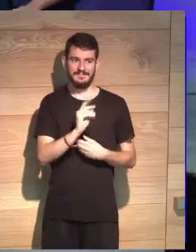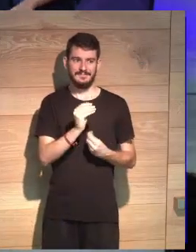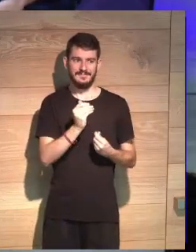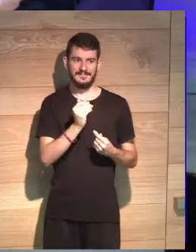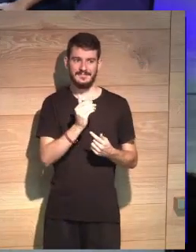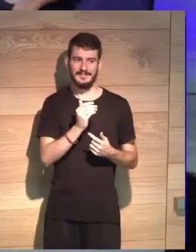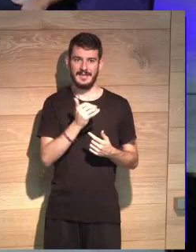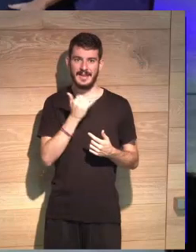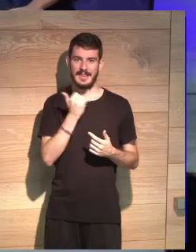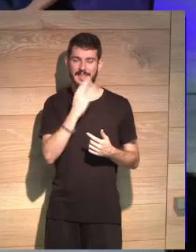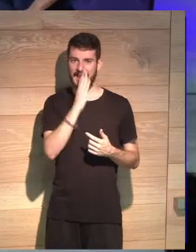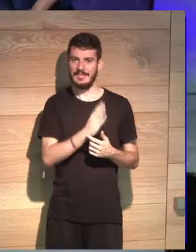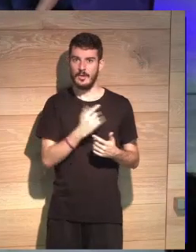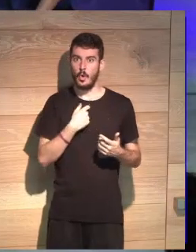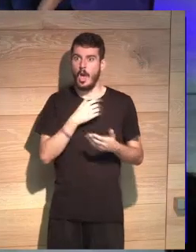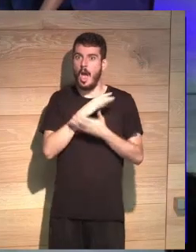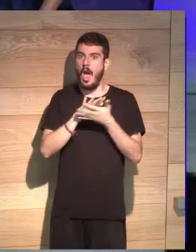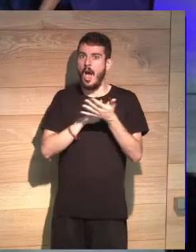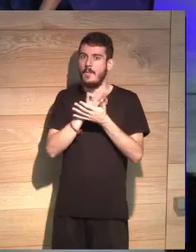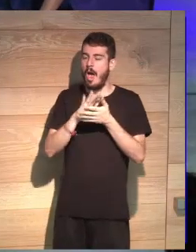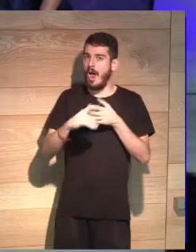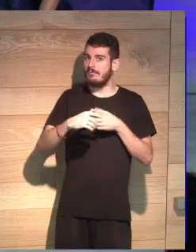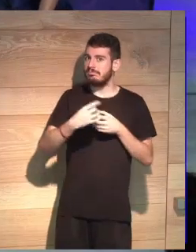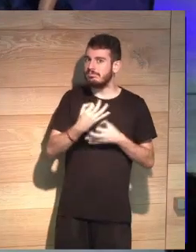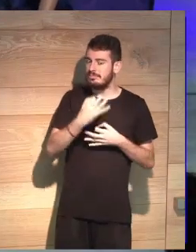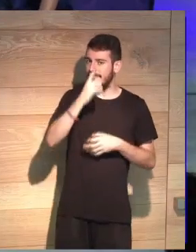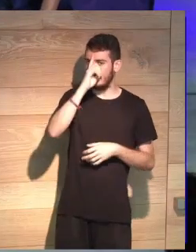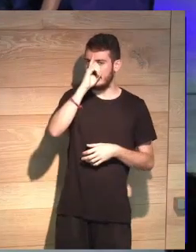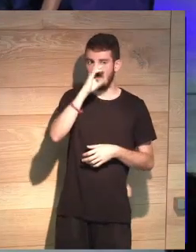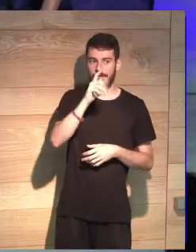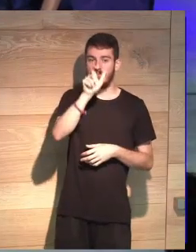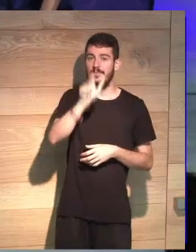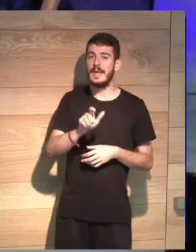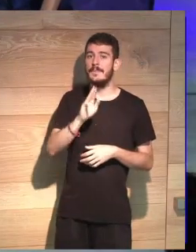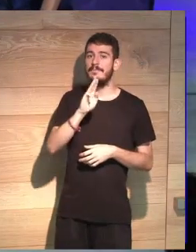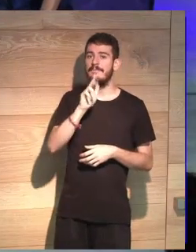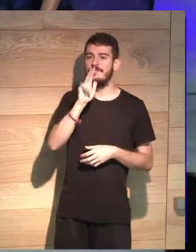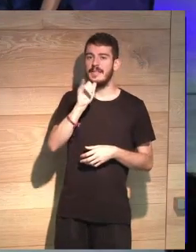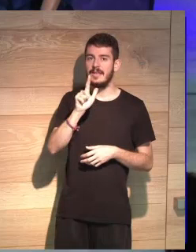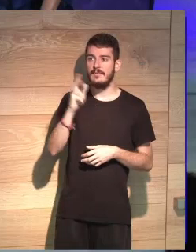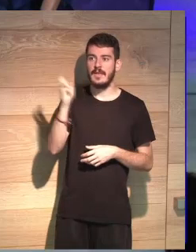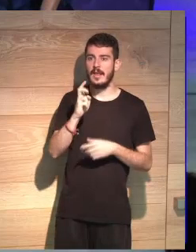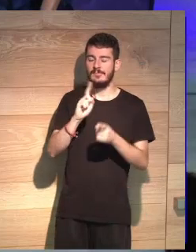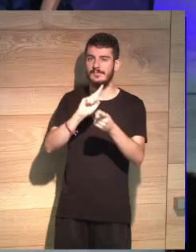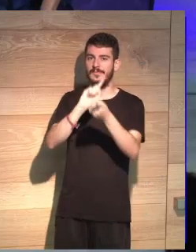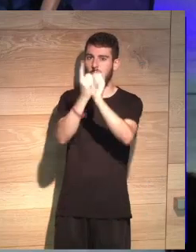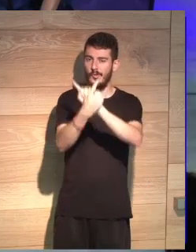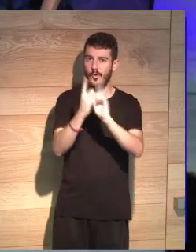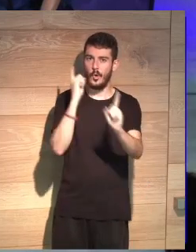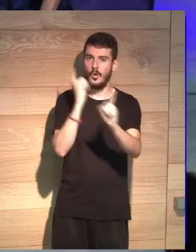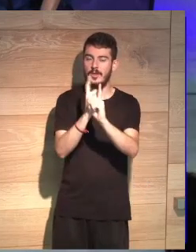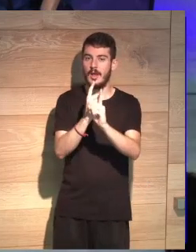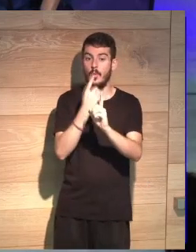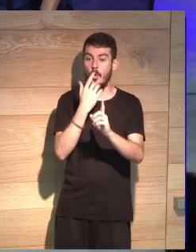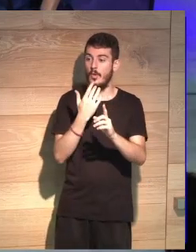I was almost suffering seeing you there without saying anything. Phil comes from the opposite side. He